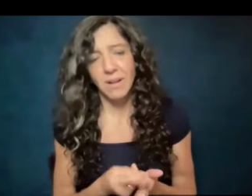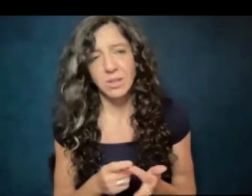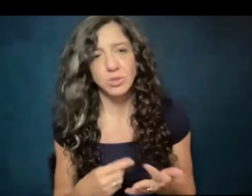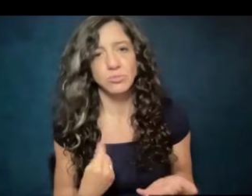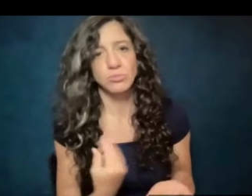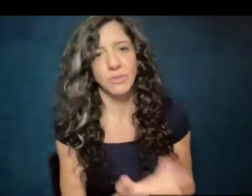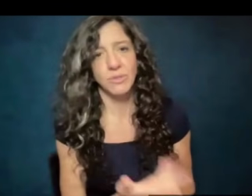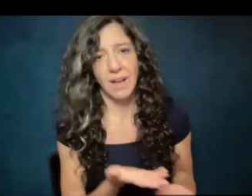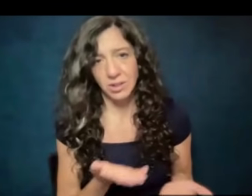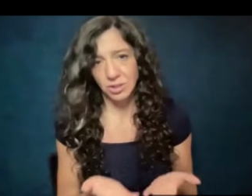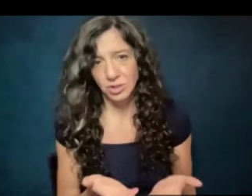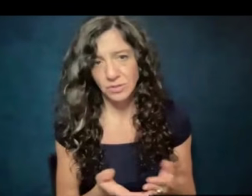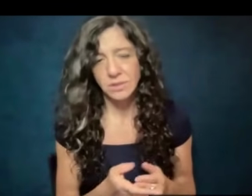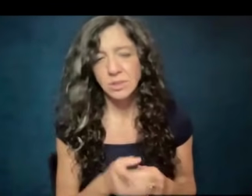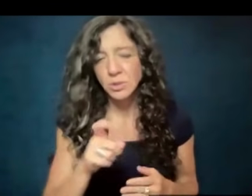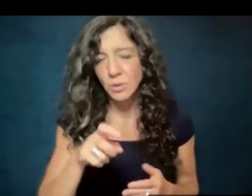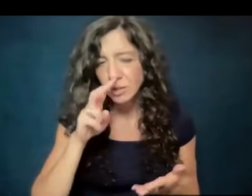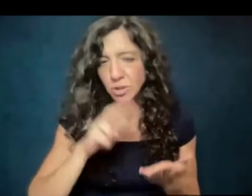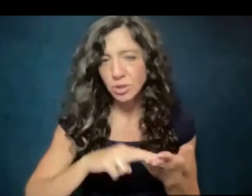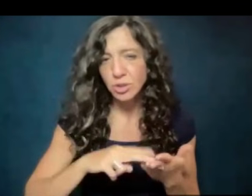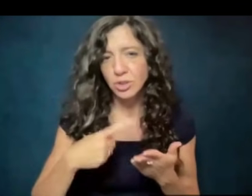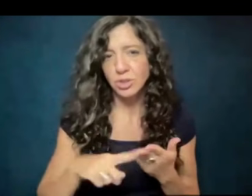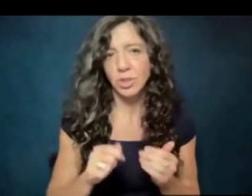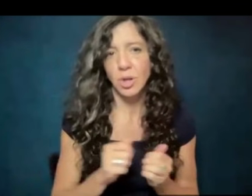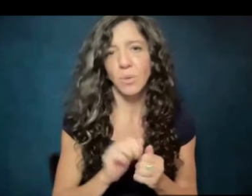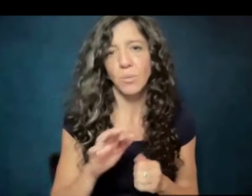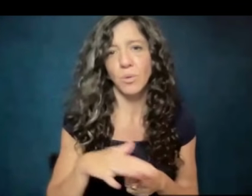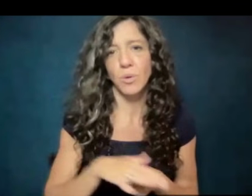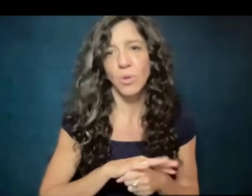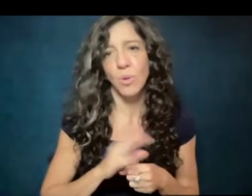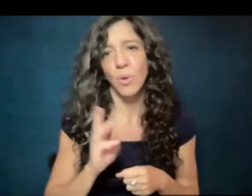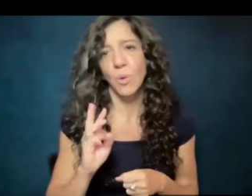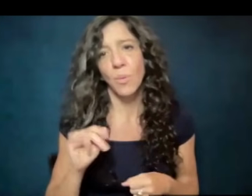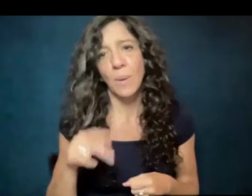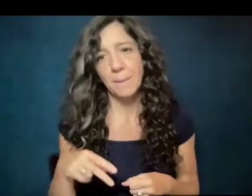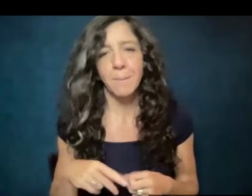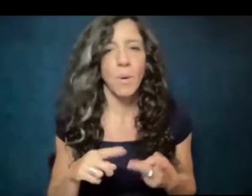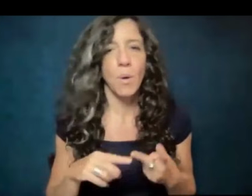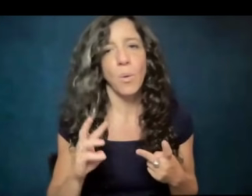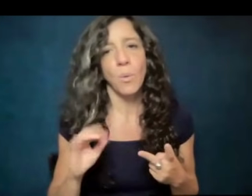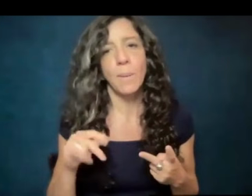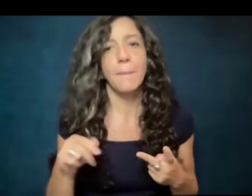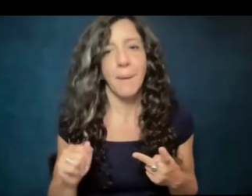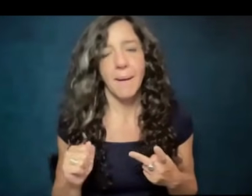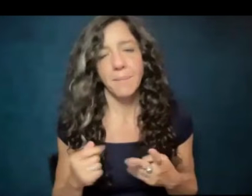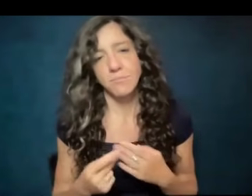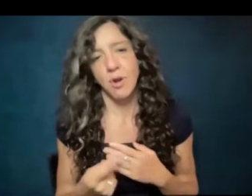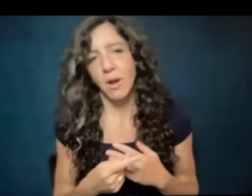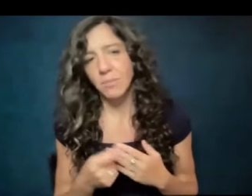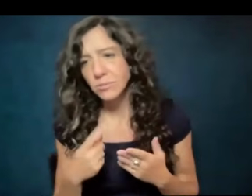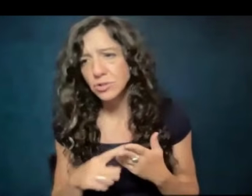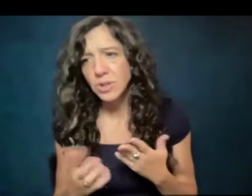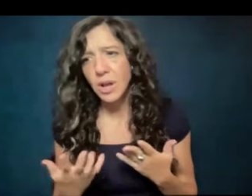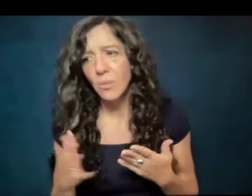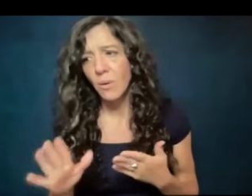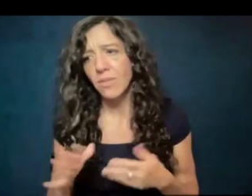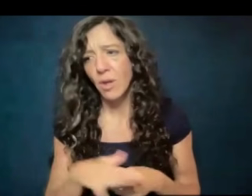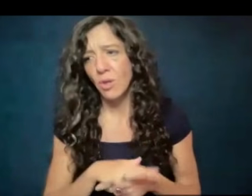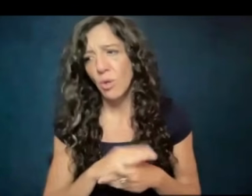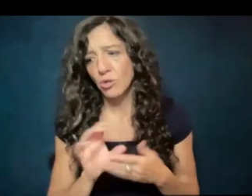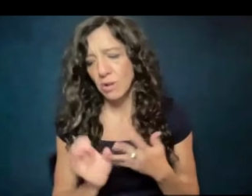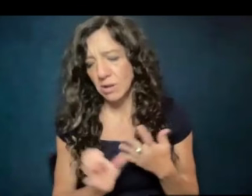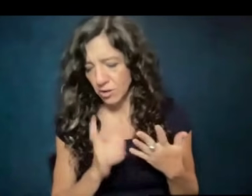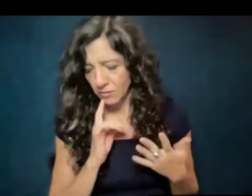that service. So you have to check with your local WIPA or your local WIP to see what the criteria is to get some work